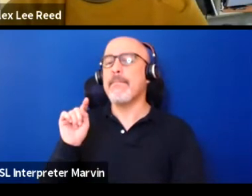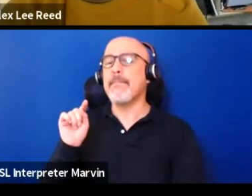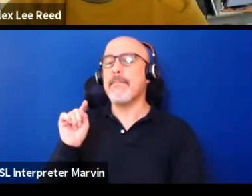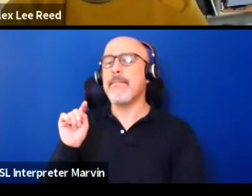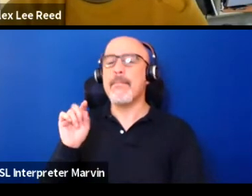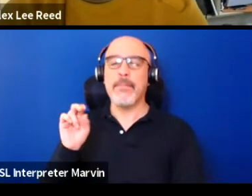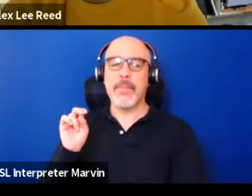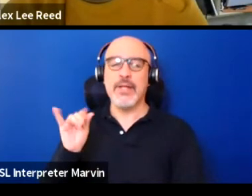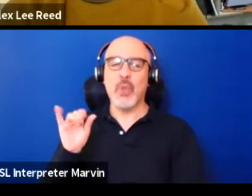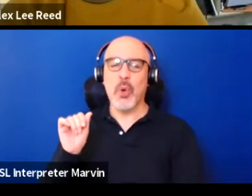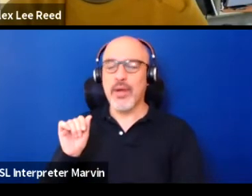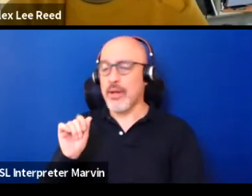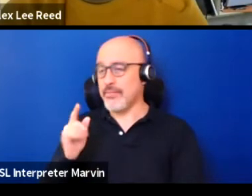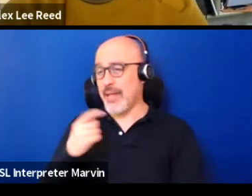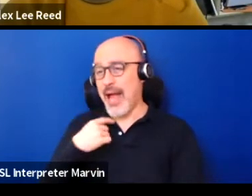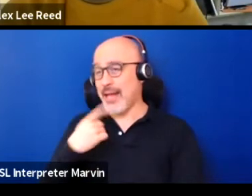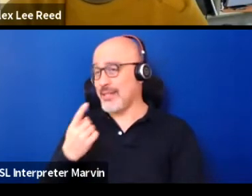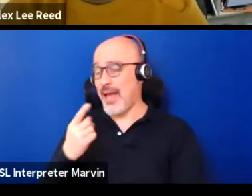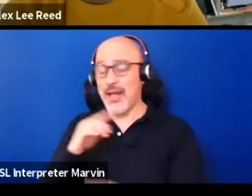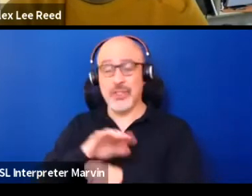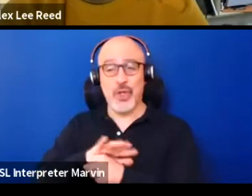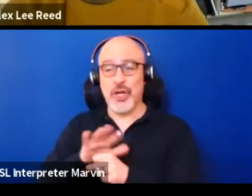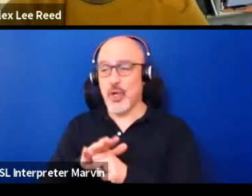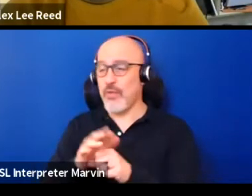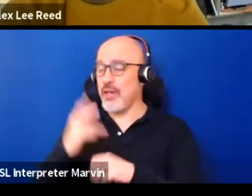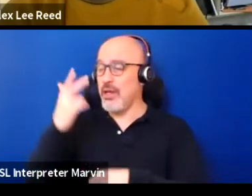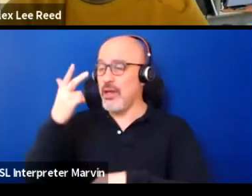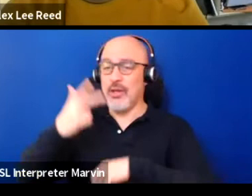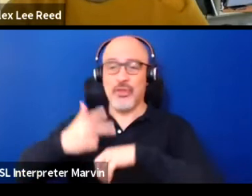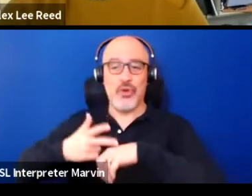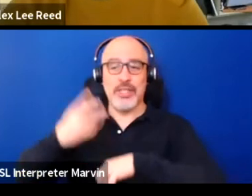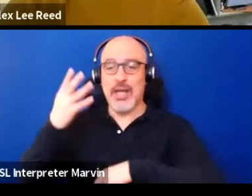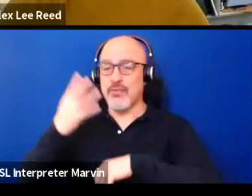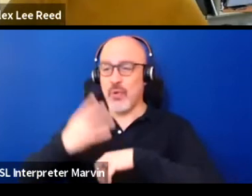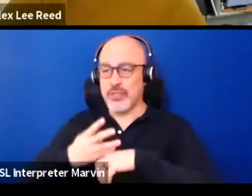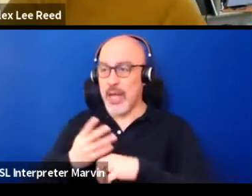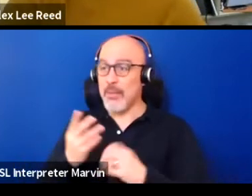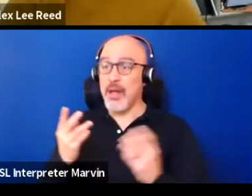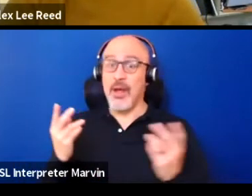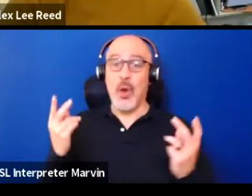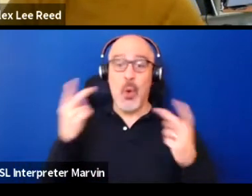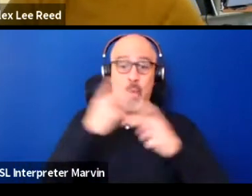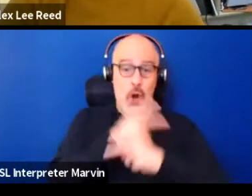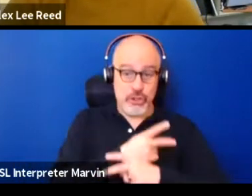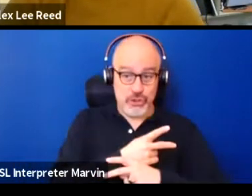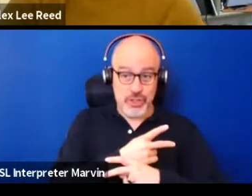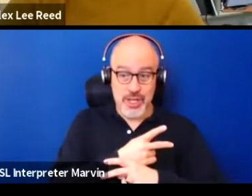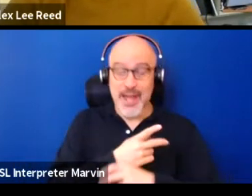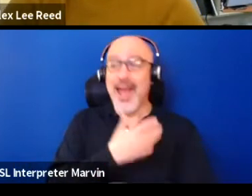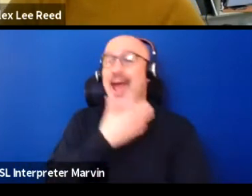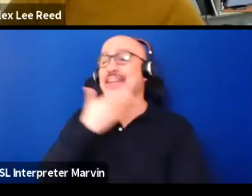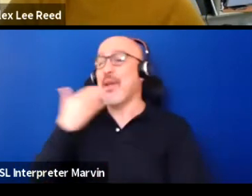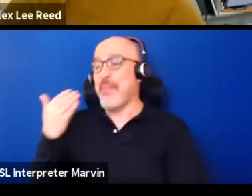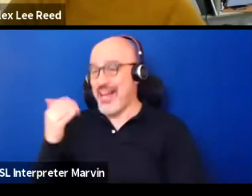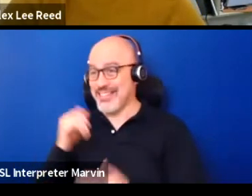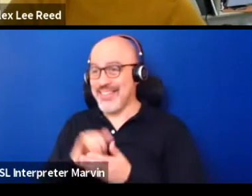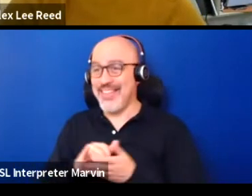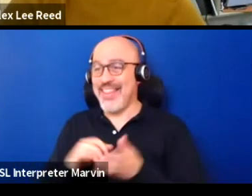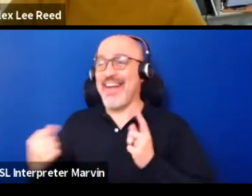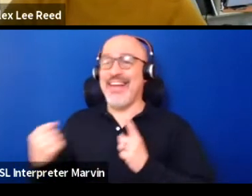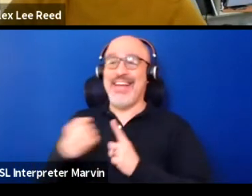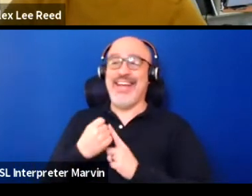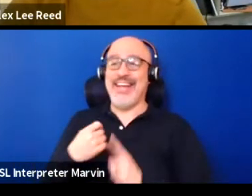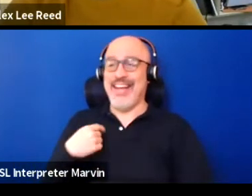say it three times, four times a day, that COVID is the best and the worst of us, right? But I've learned so much during this